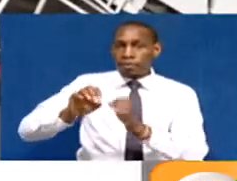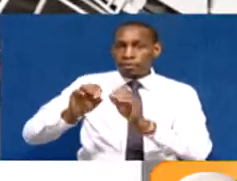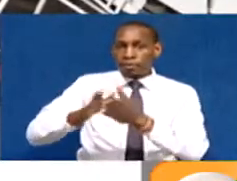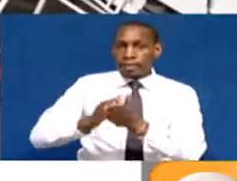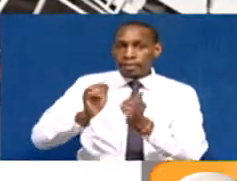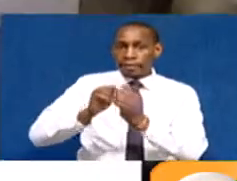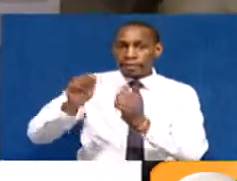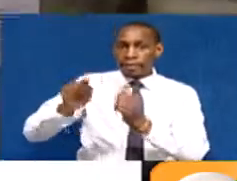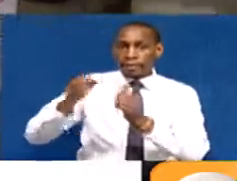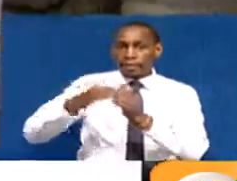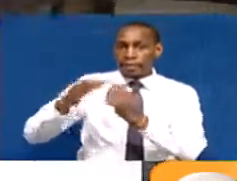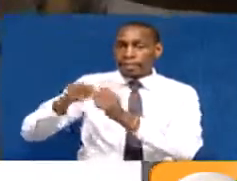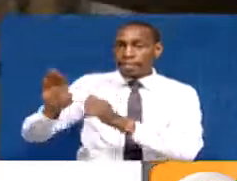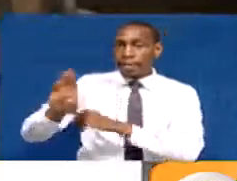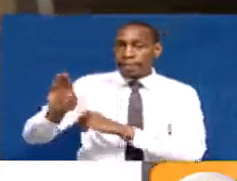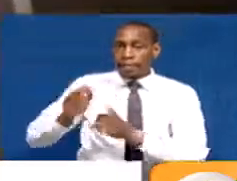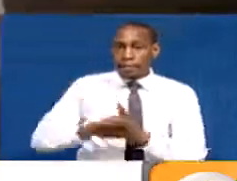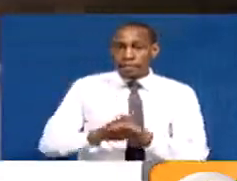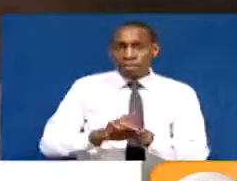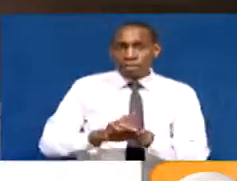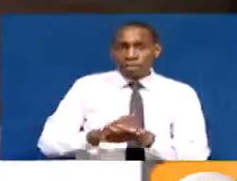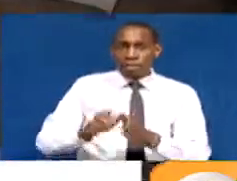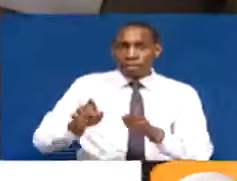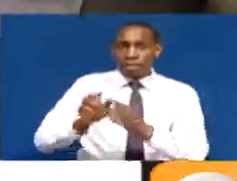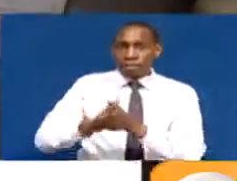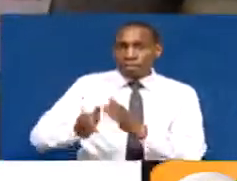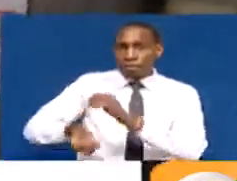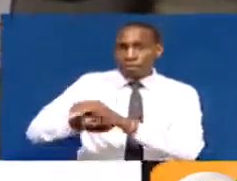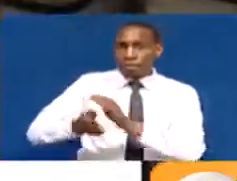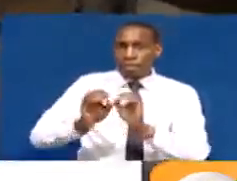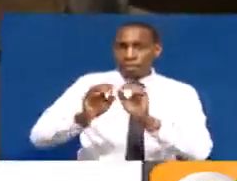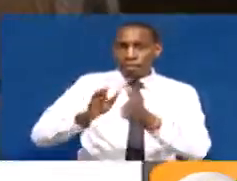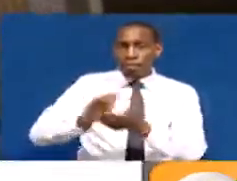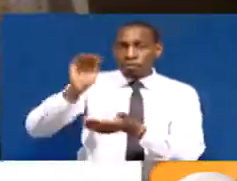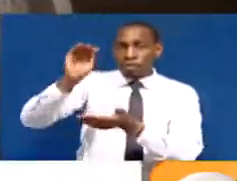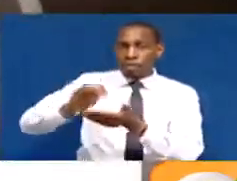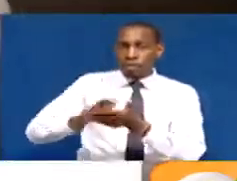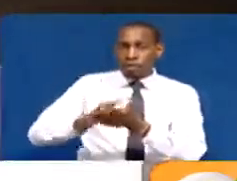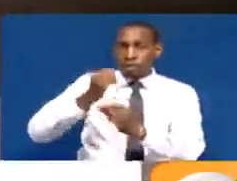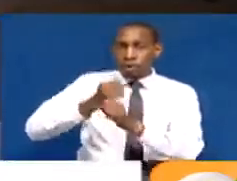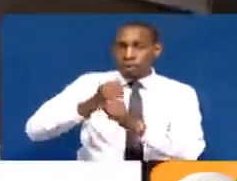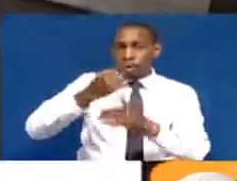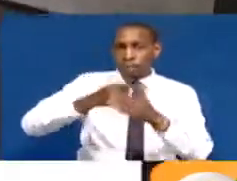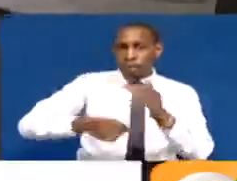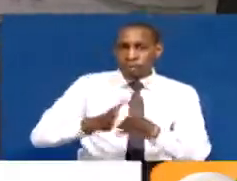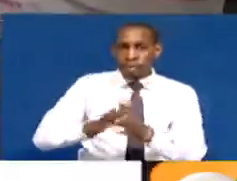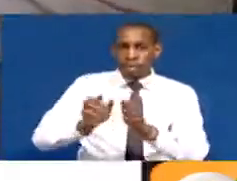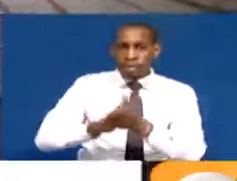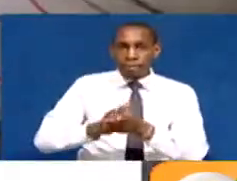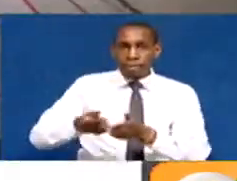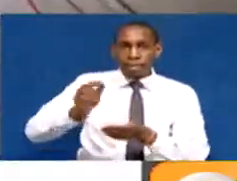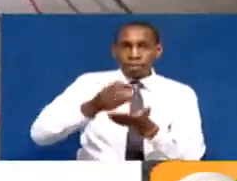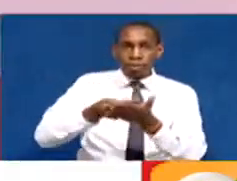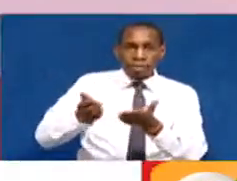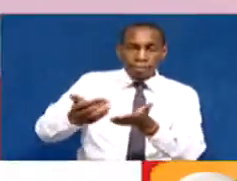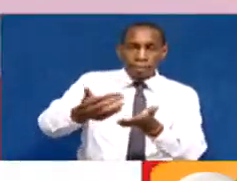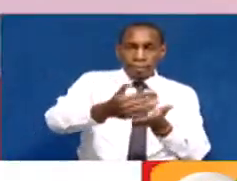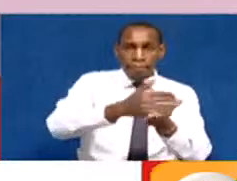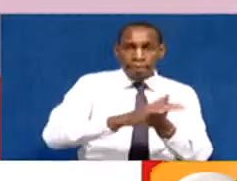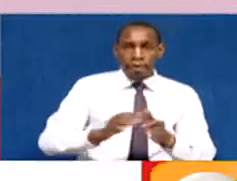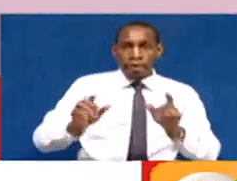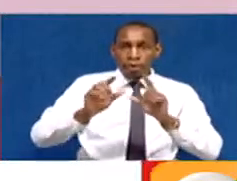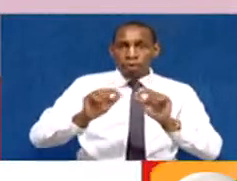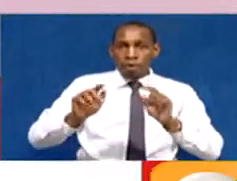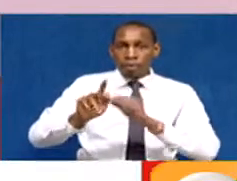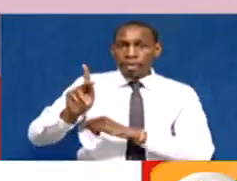of 15.88 billion shillings, with KQ attributing the loss to reduced operating costs and an increase in its revenues.